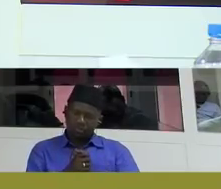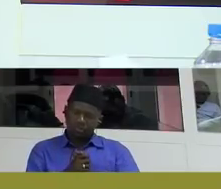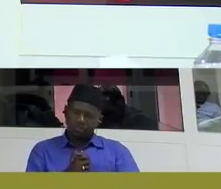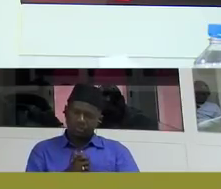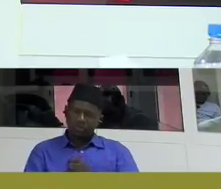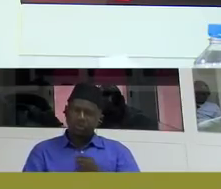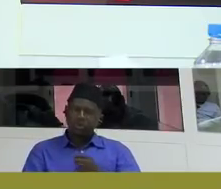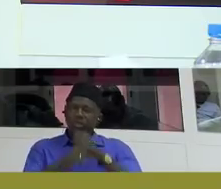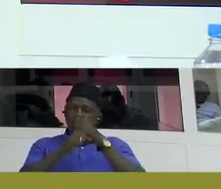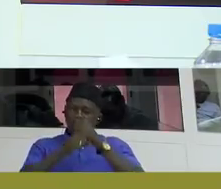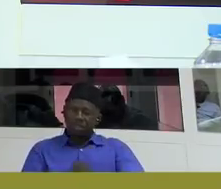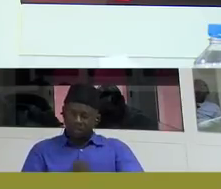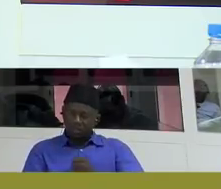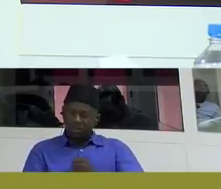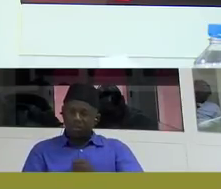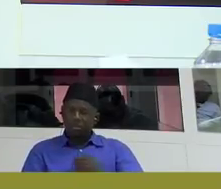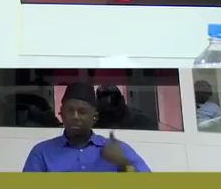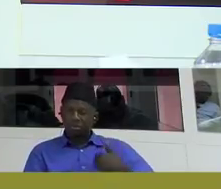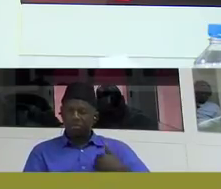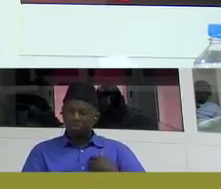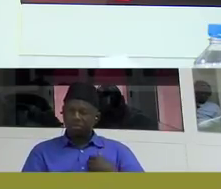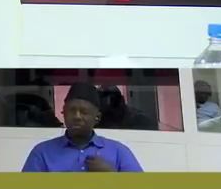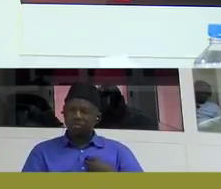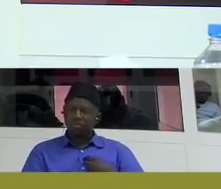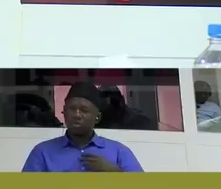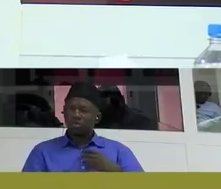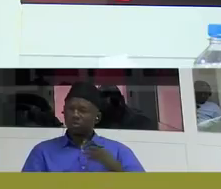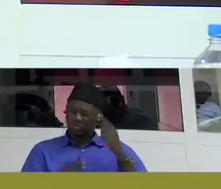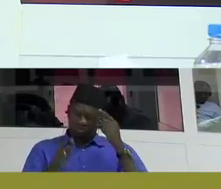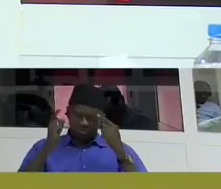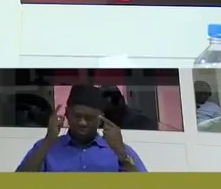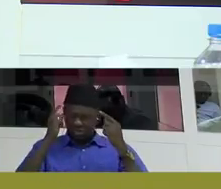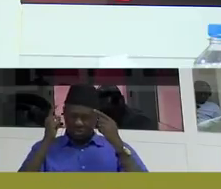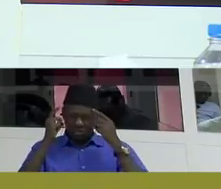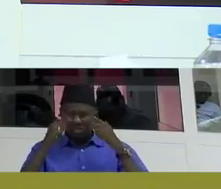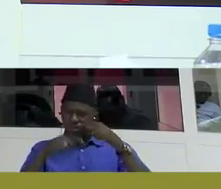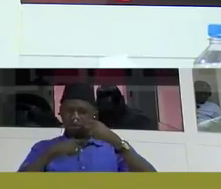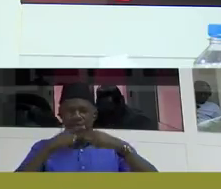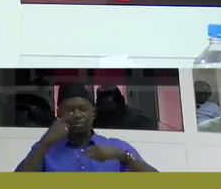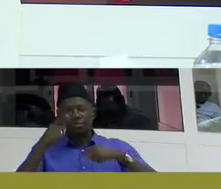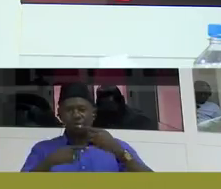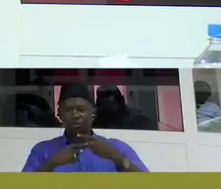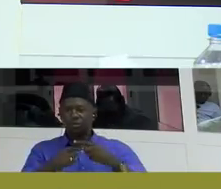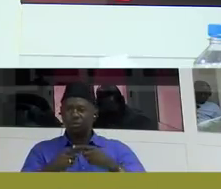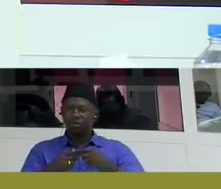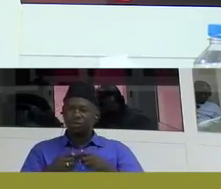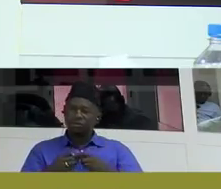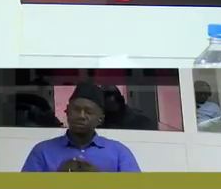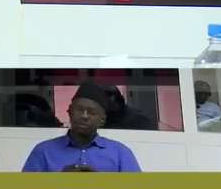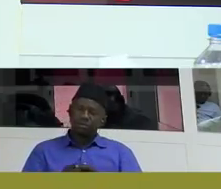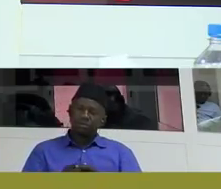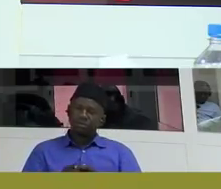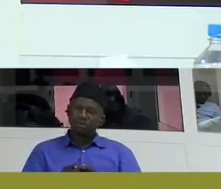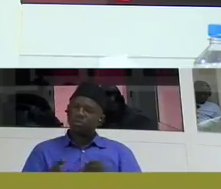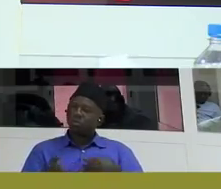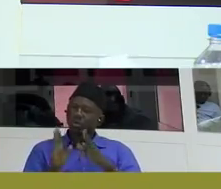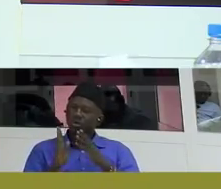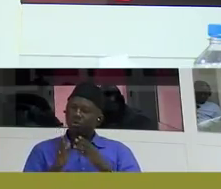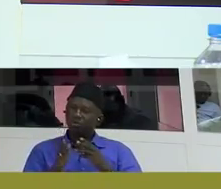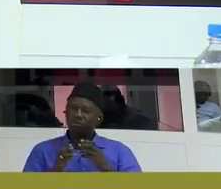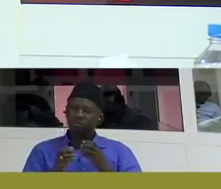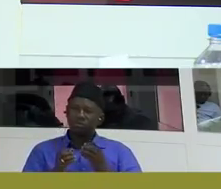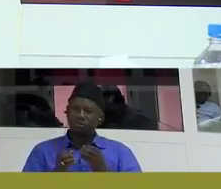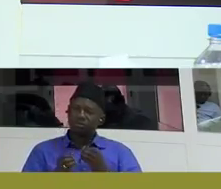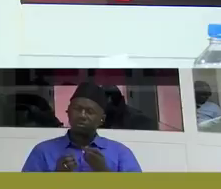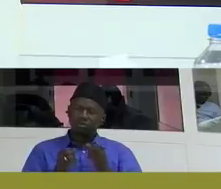Christians were concerned about matters of survival,